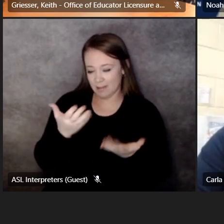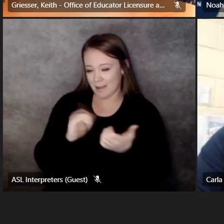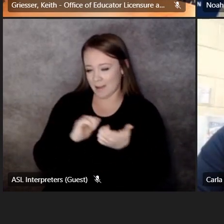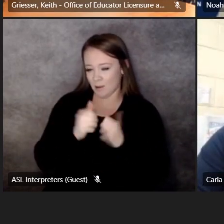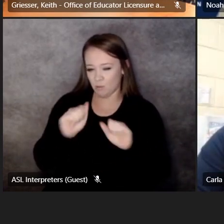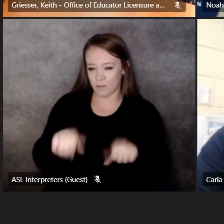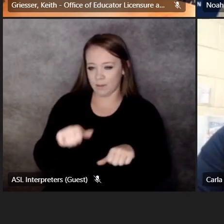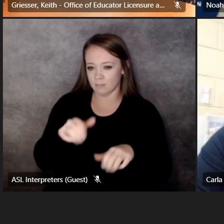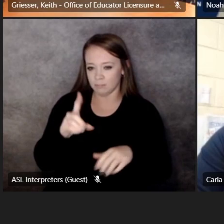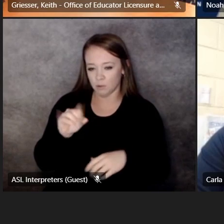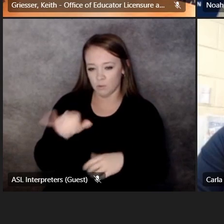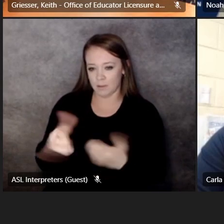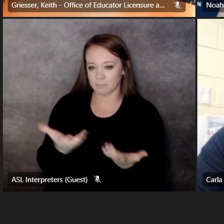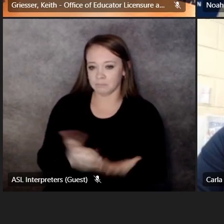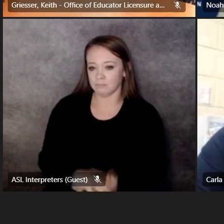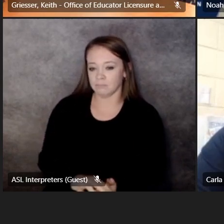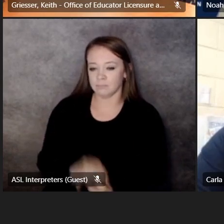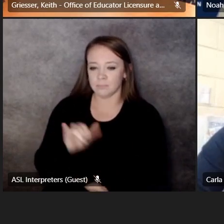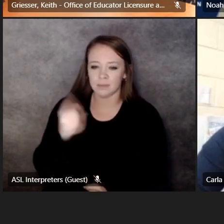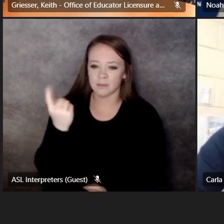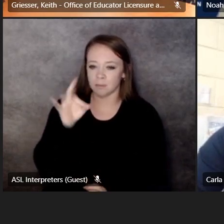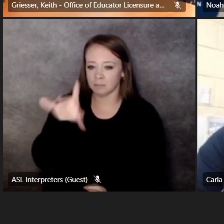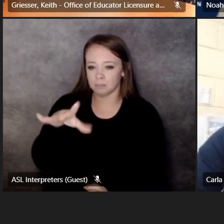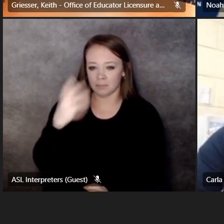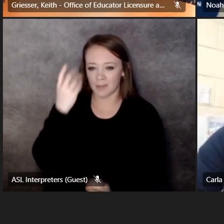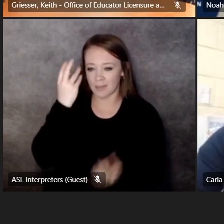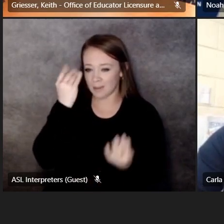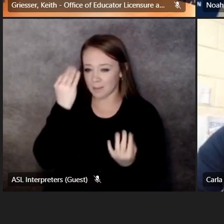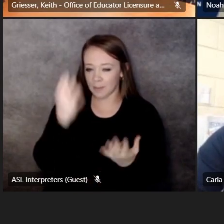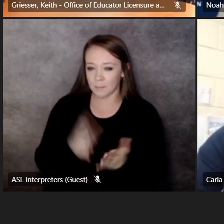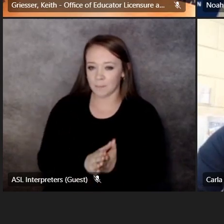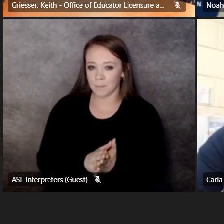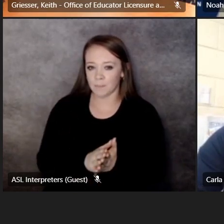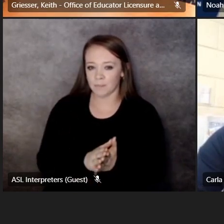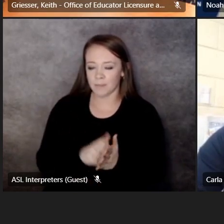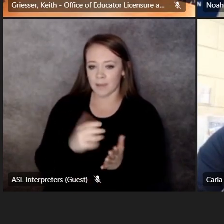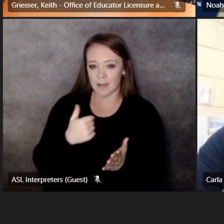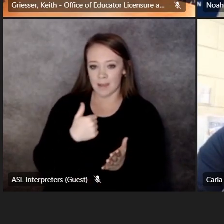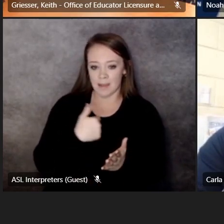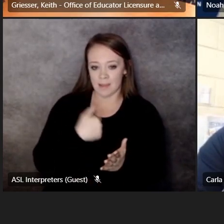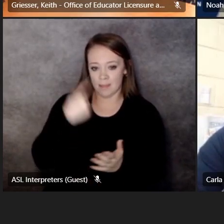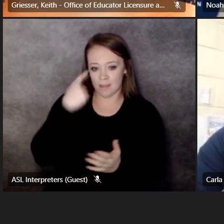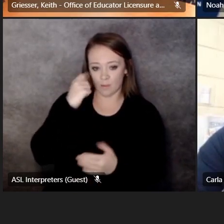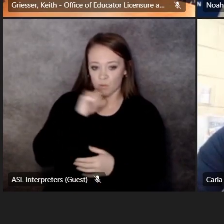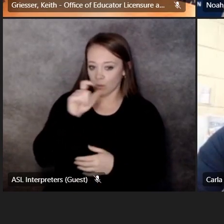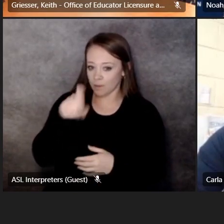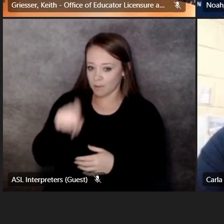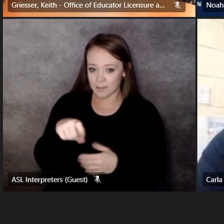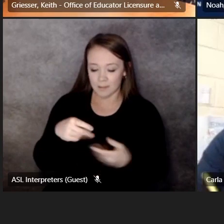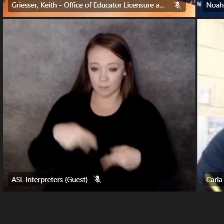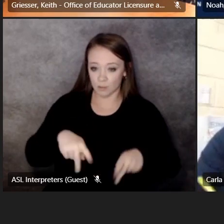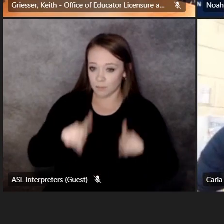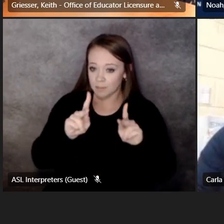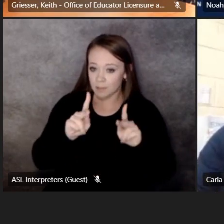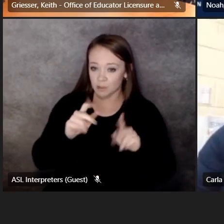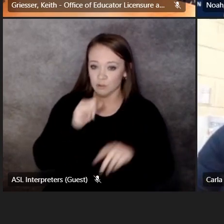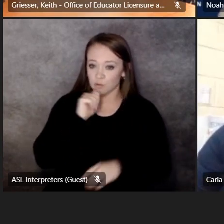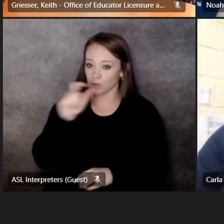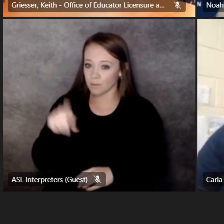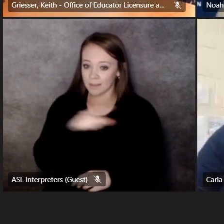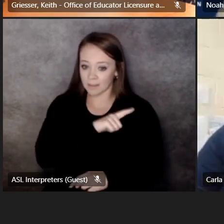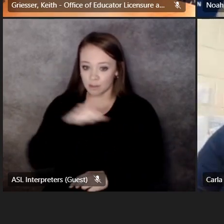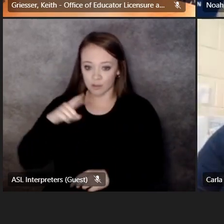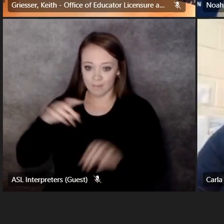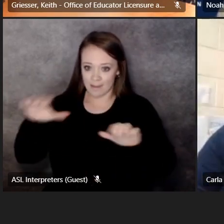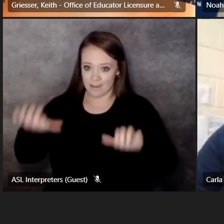think about. And I really believe that, we don't need any permission. We don't need a legislative action. We don't need